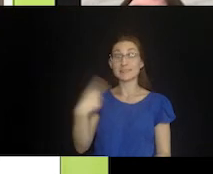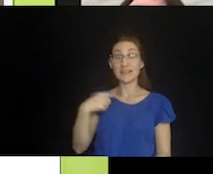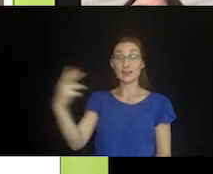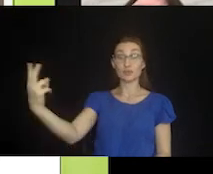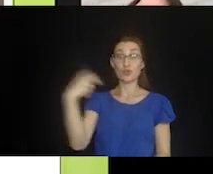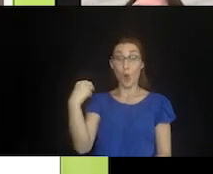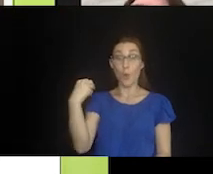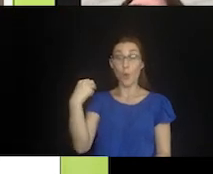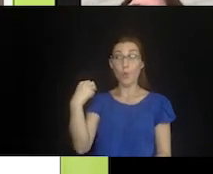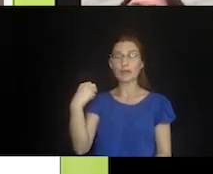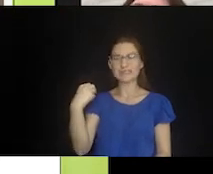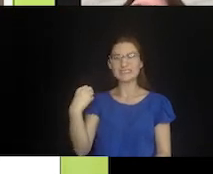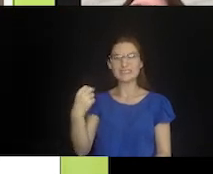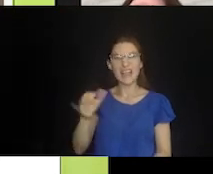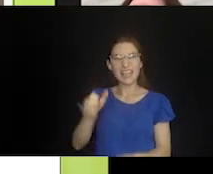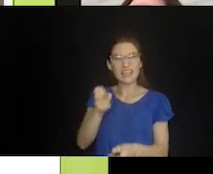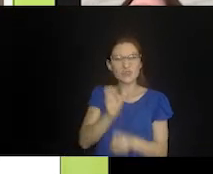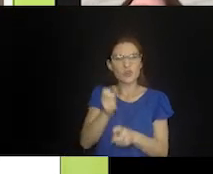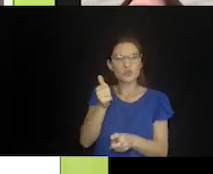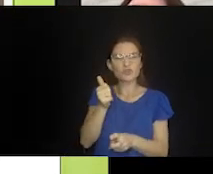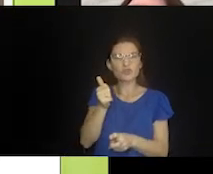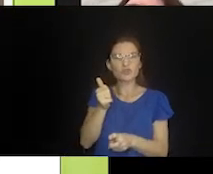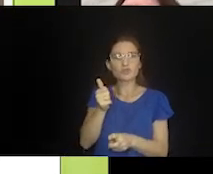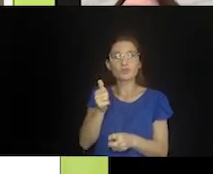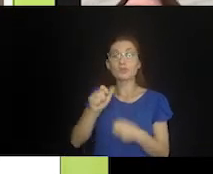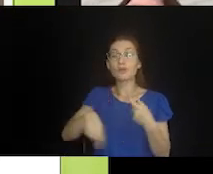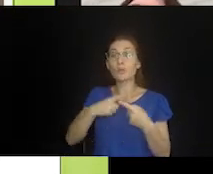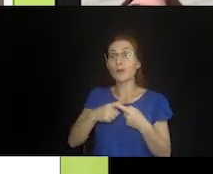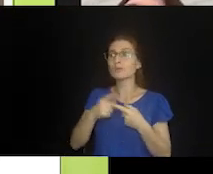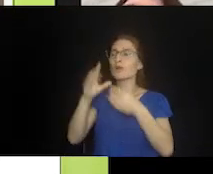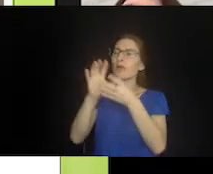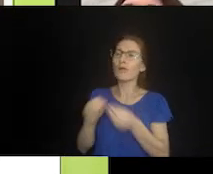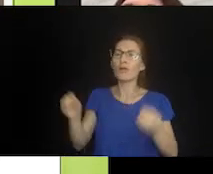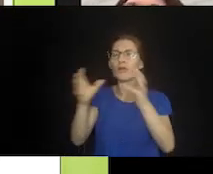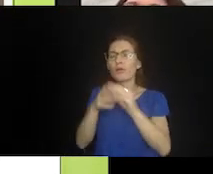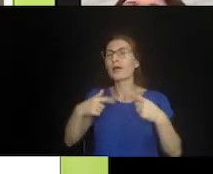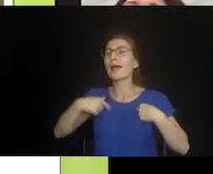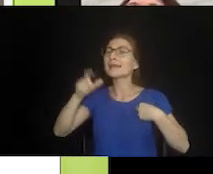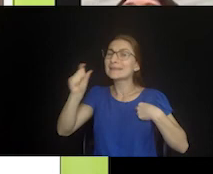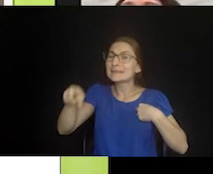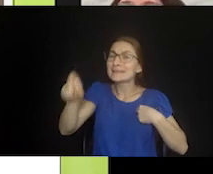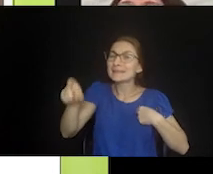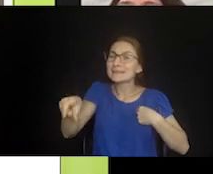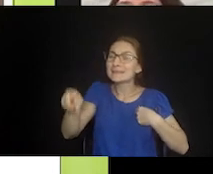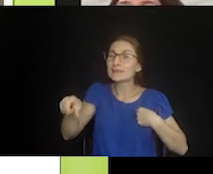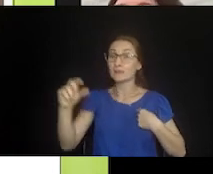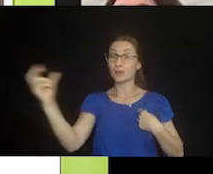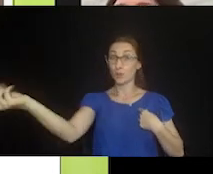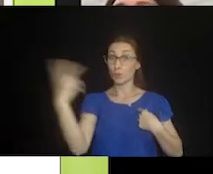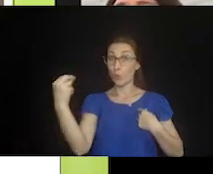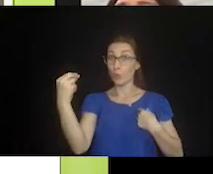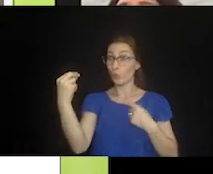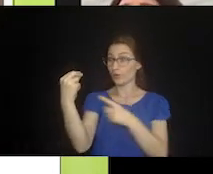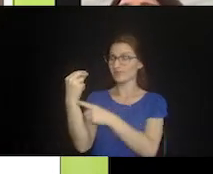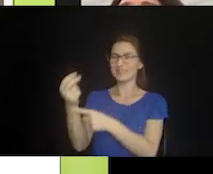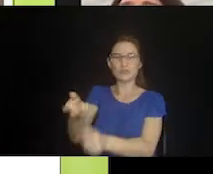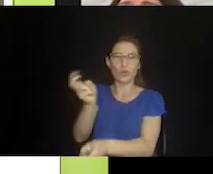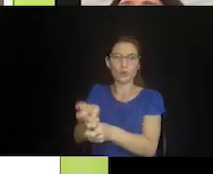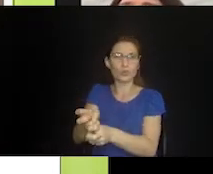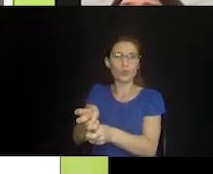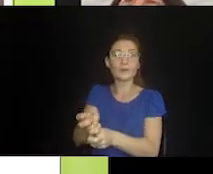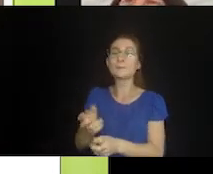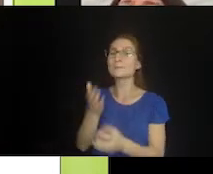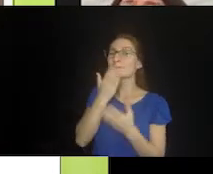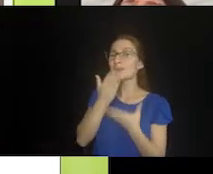say no to someone that's like in front of them talking about how much they need something. So